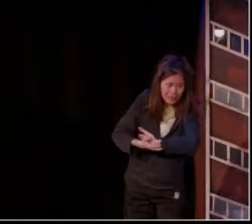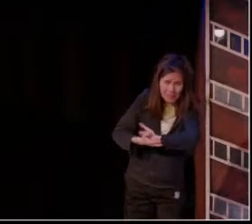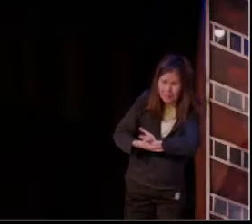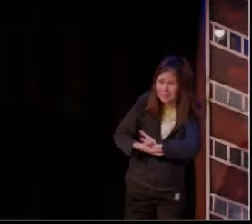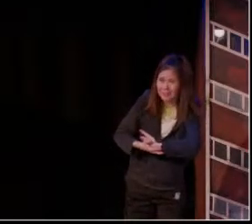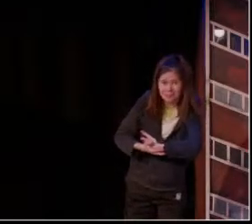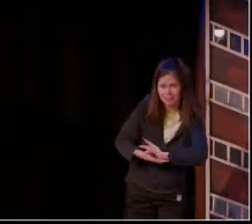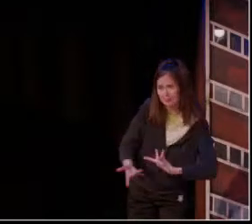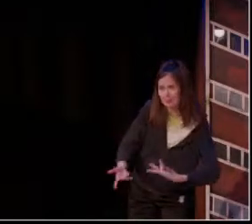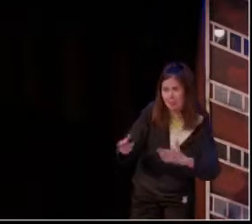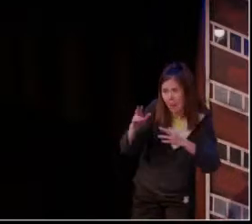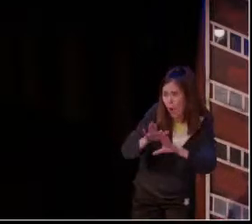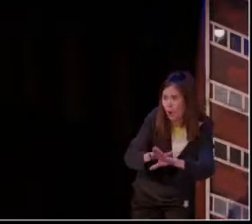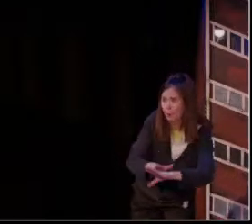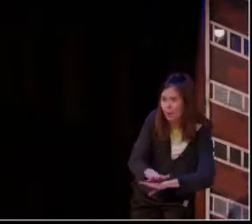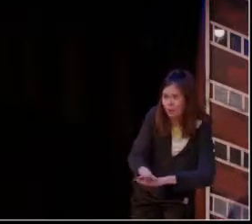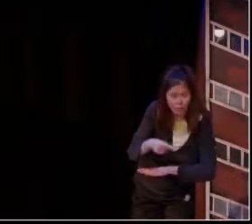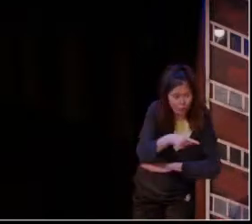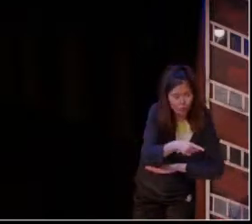caregiver.